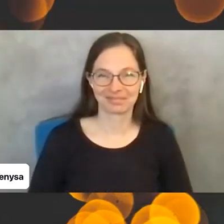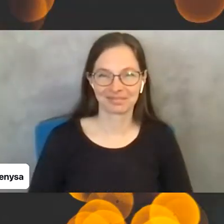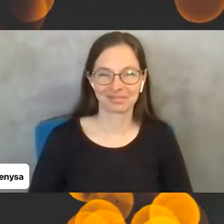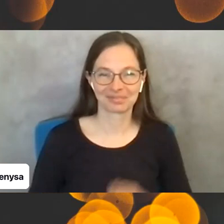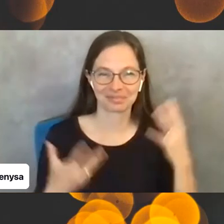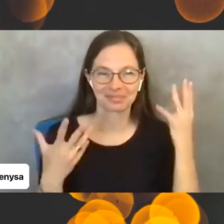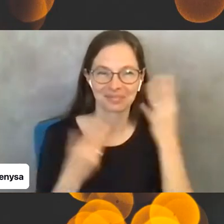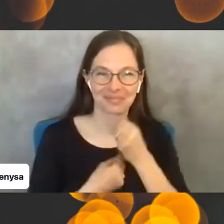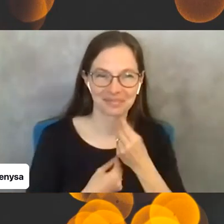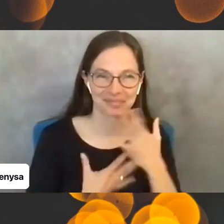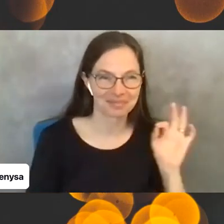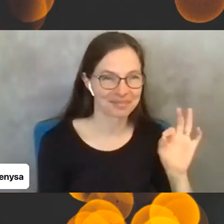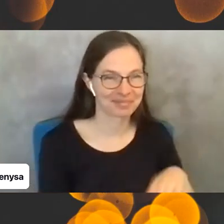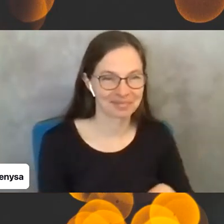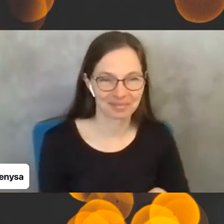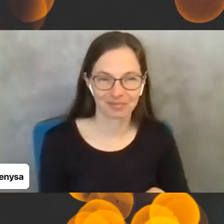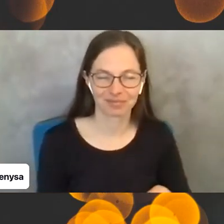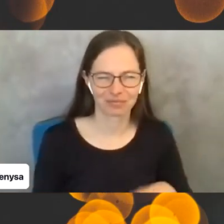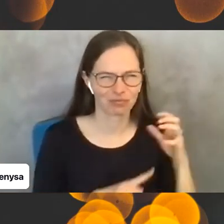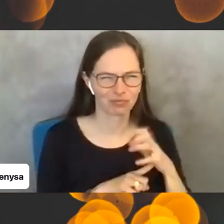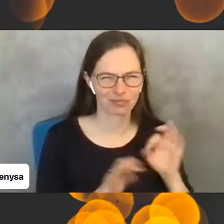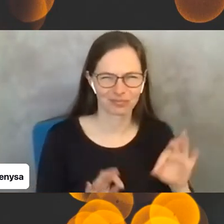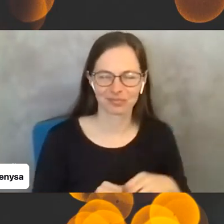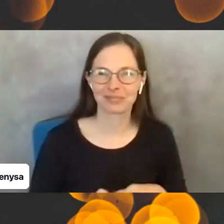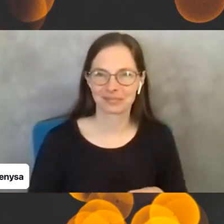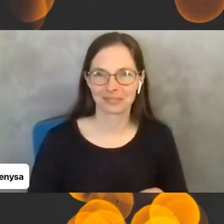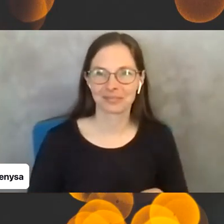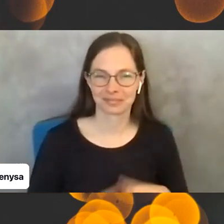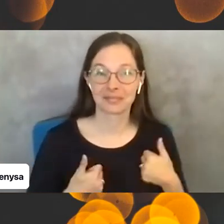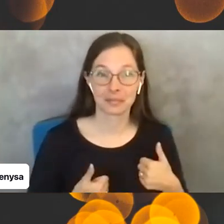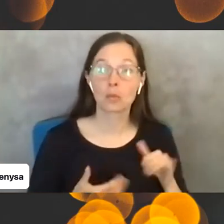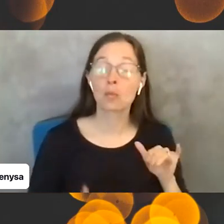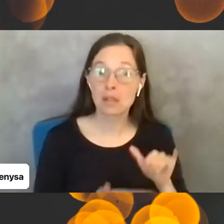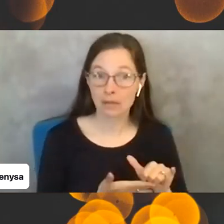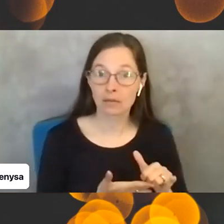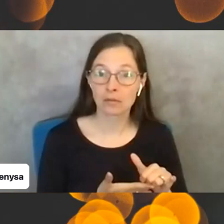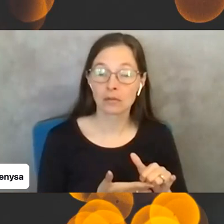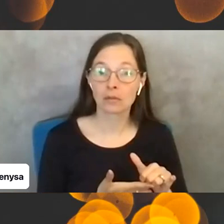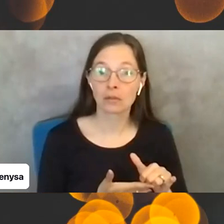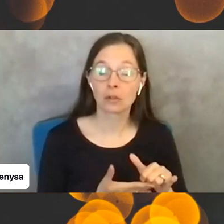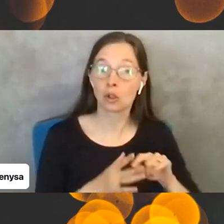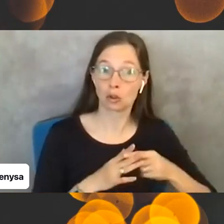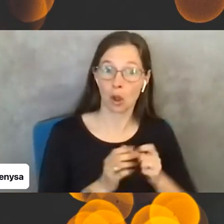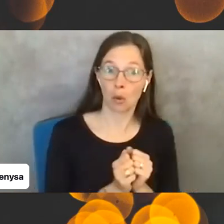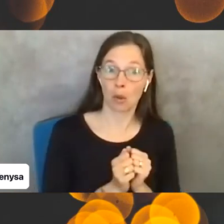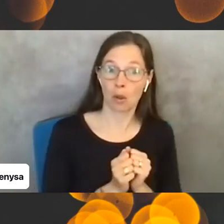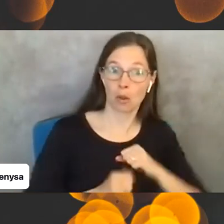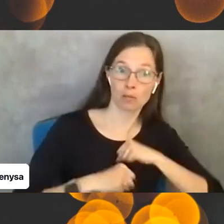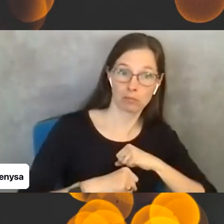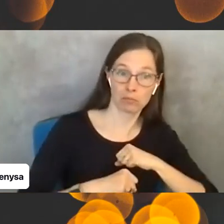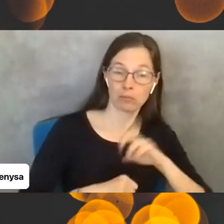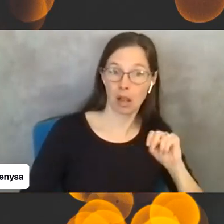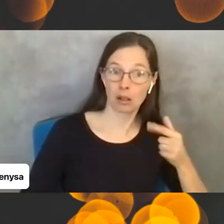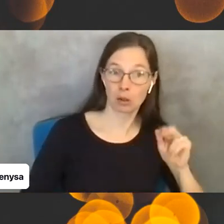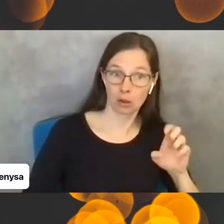Lovely, amazing, incredible, incredible. Great. So that is, you go from your on guard, that is your lunge,